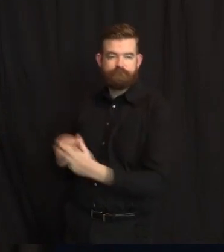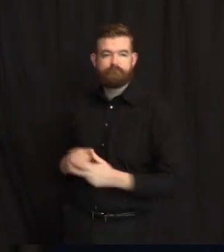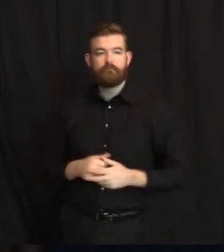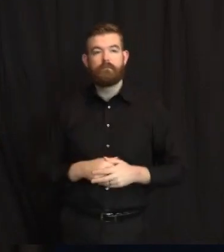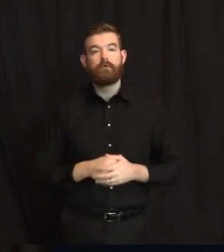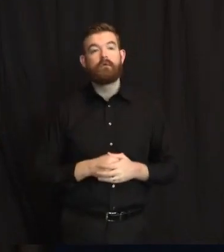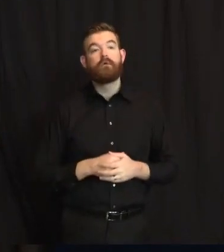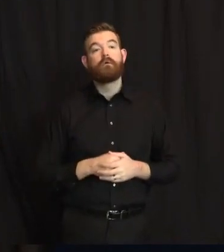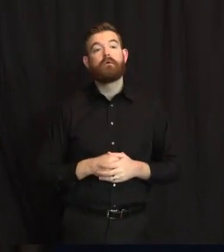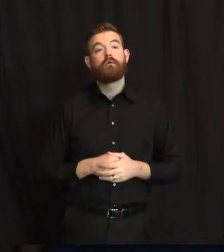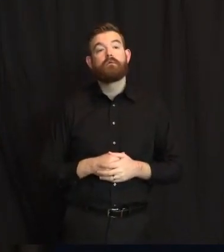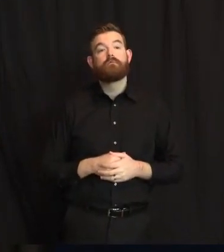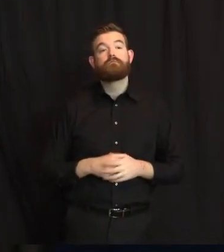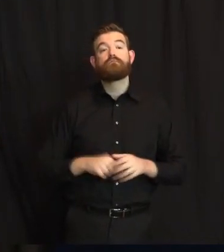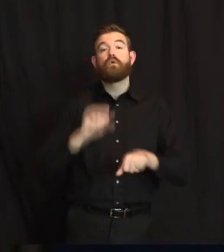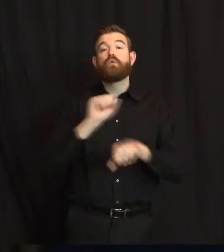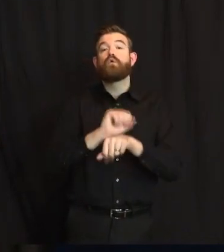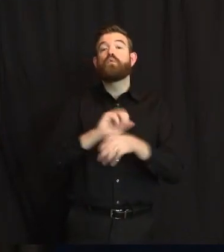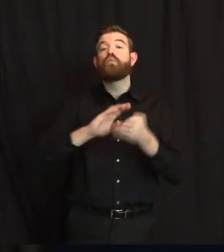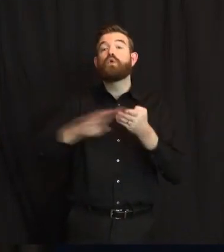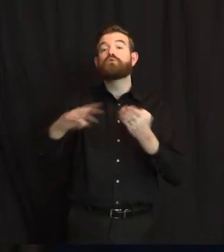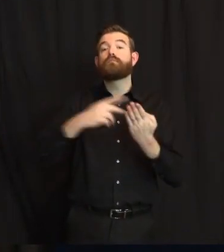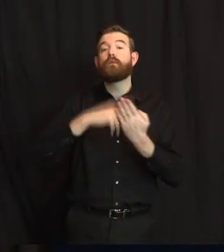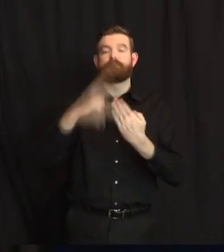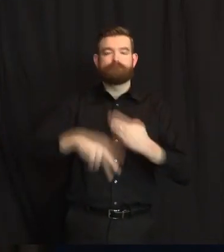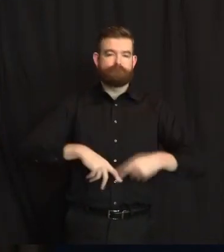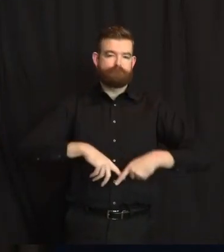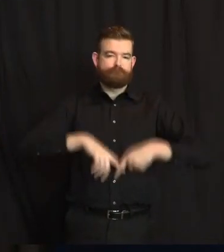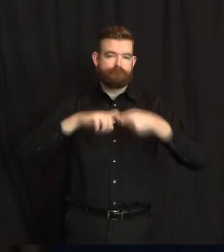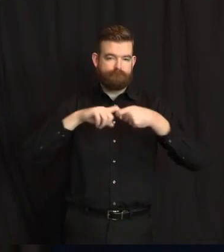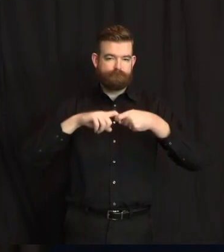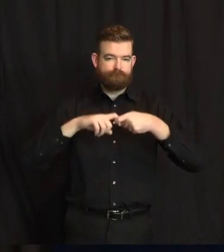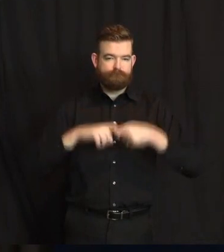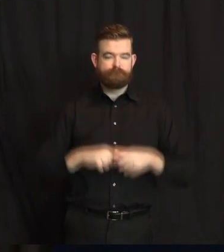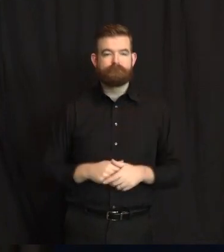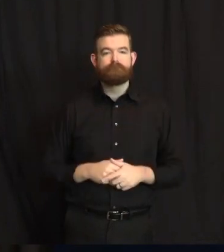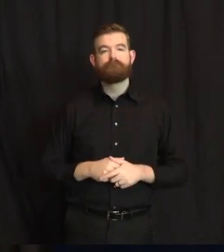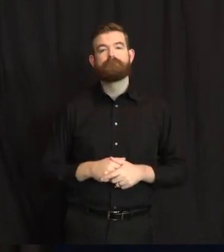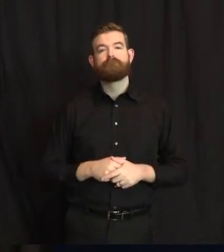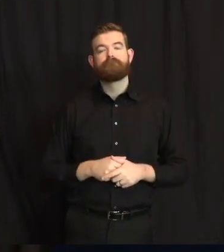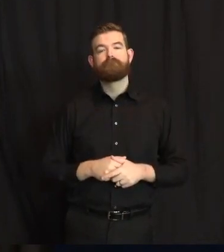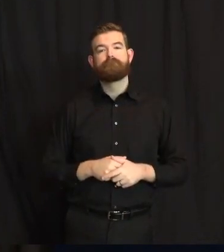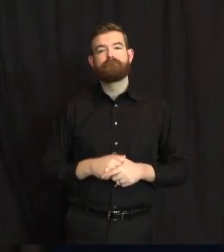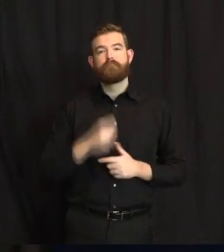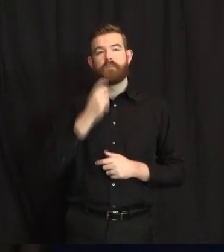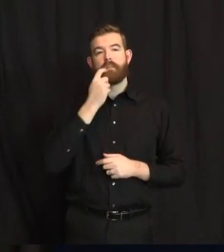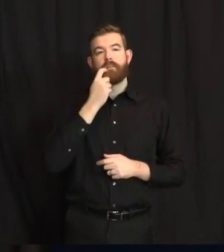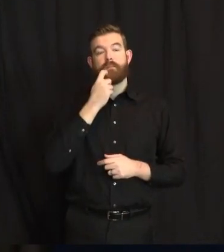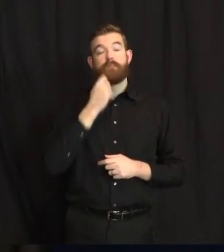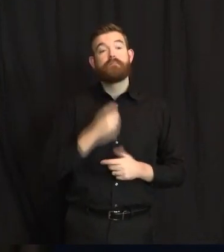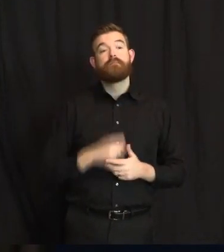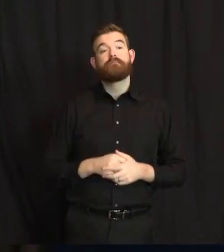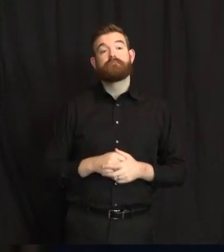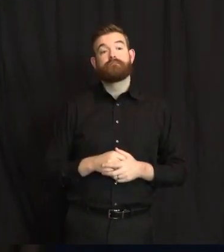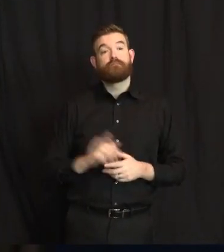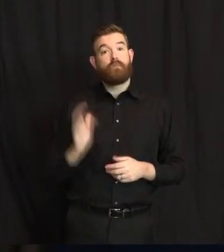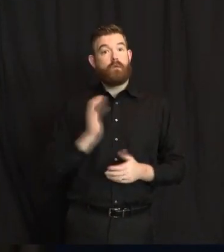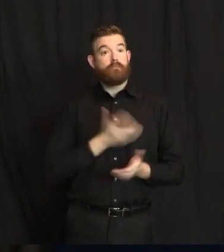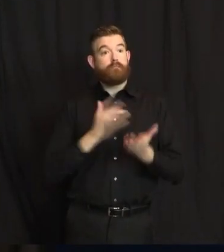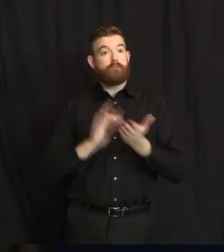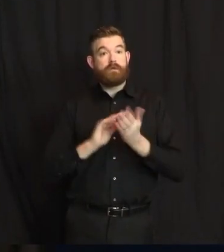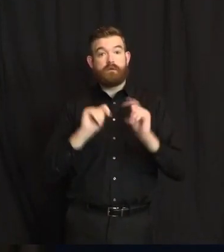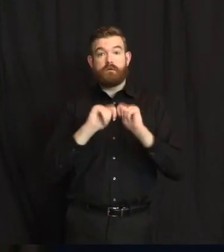as well. I can't stress enough the importance of our medical team, and not just of